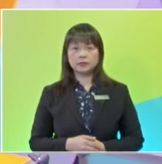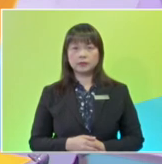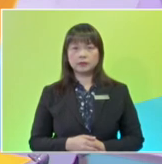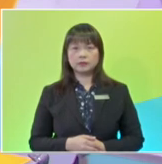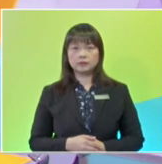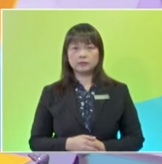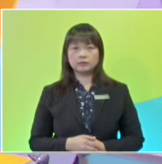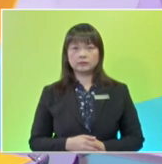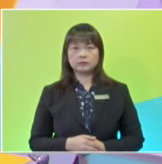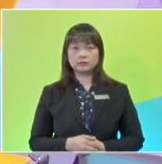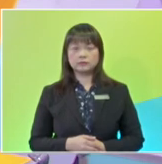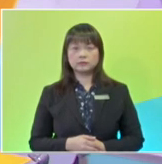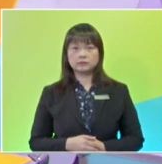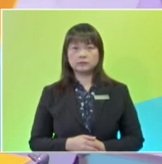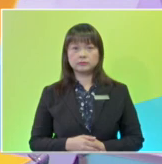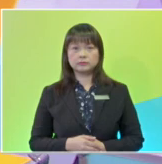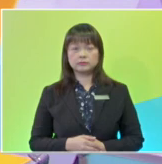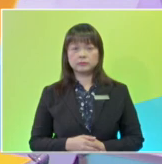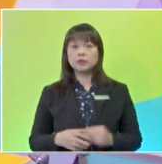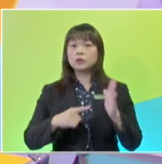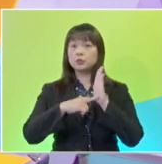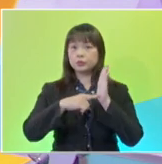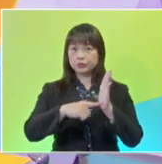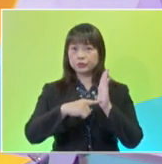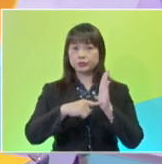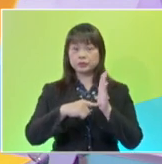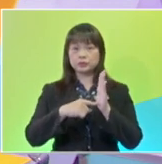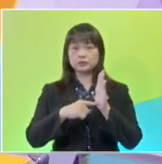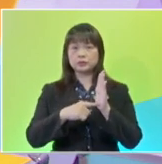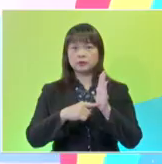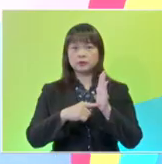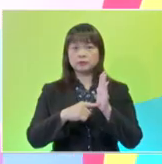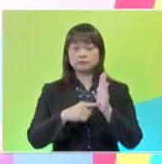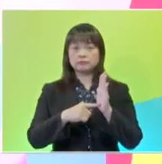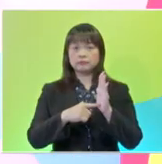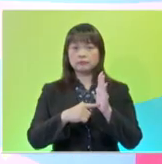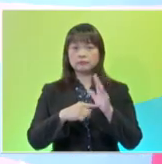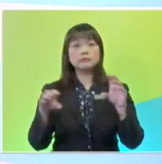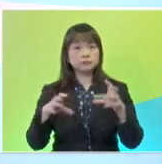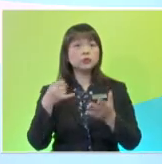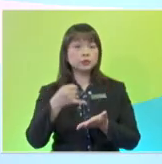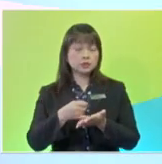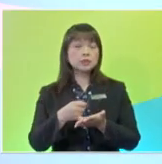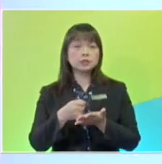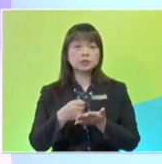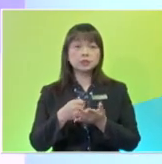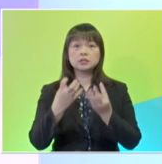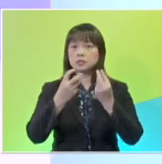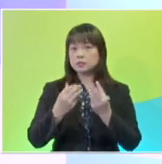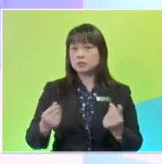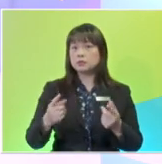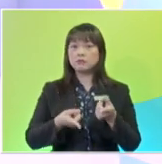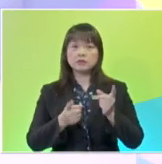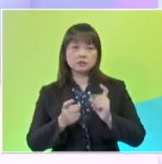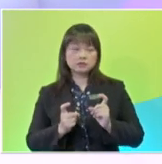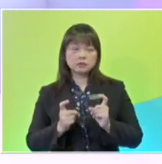Okay. Let us show towards the camera. Is this dissolving faster than this?